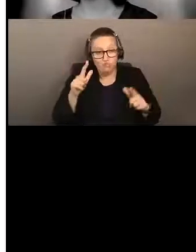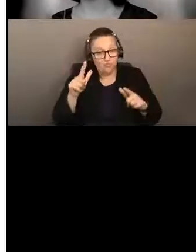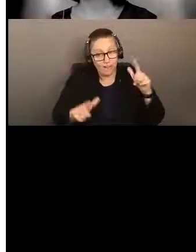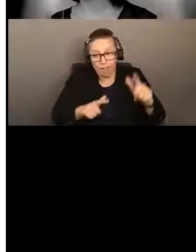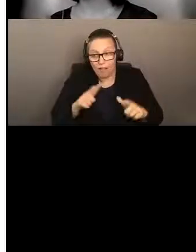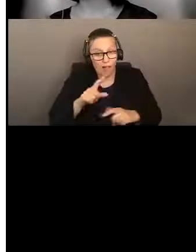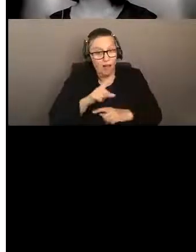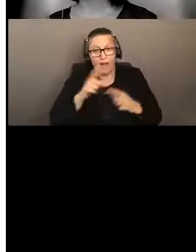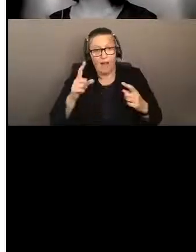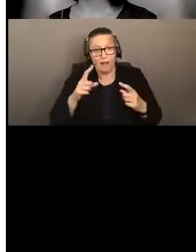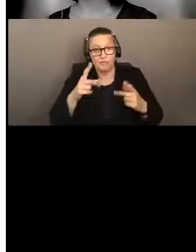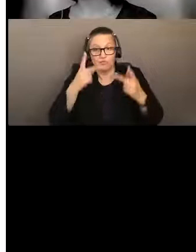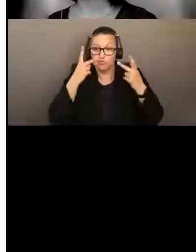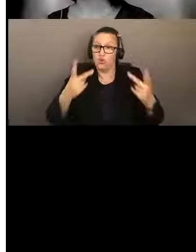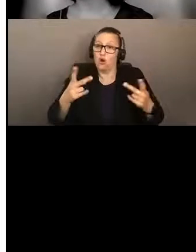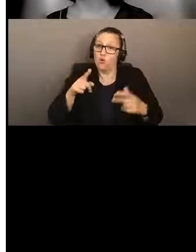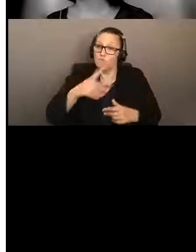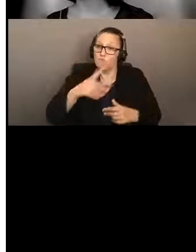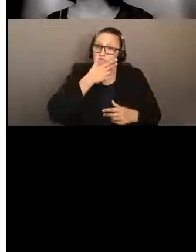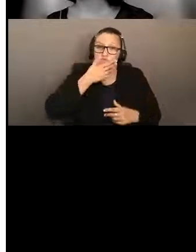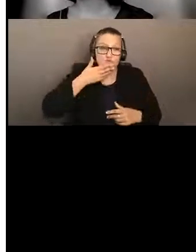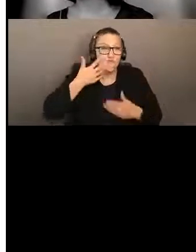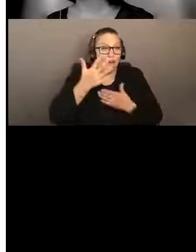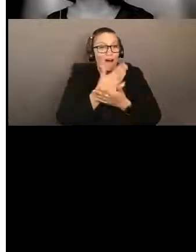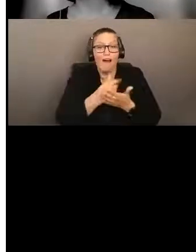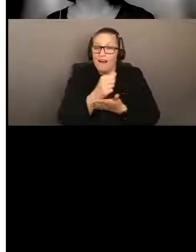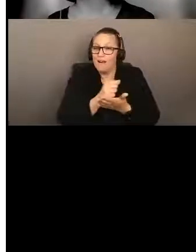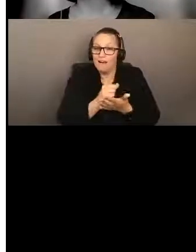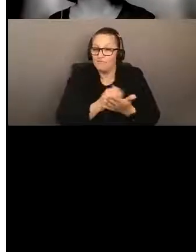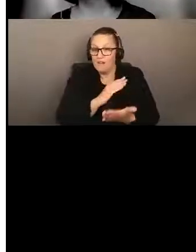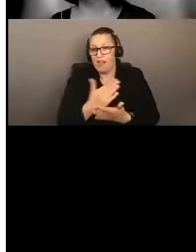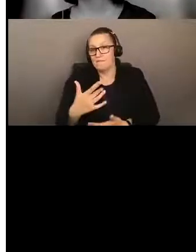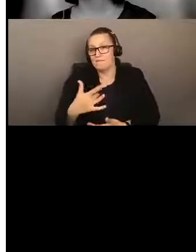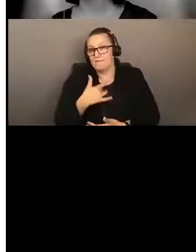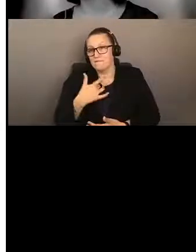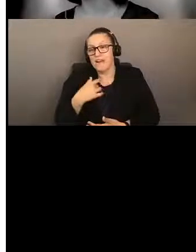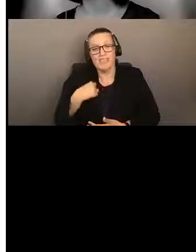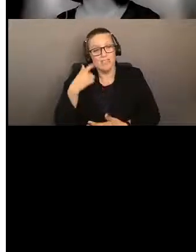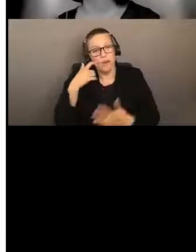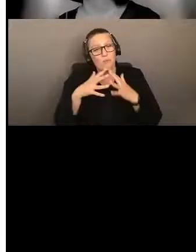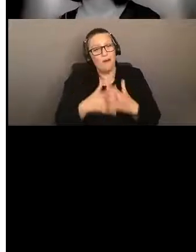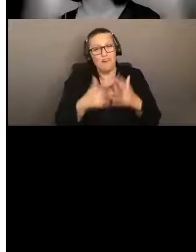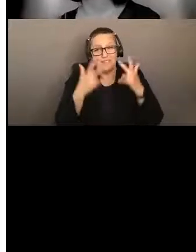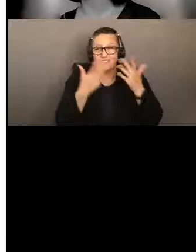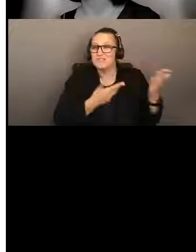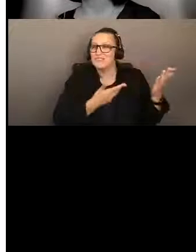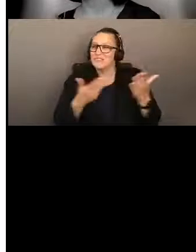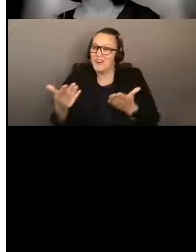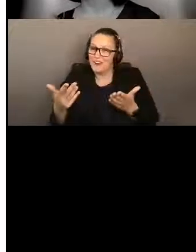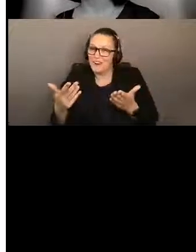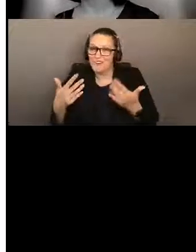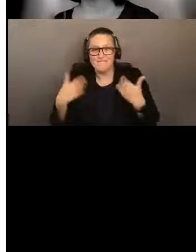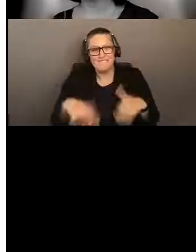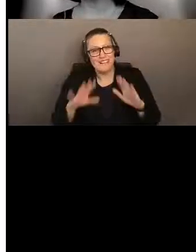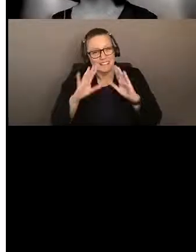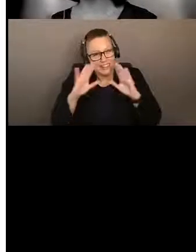real life, I thought I would take you on an adventure, drawing inspiration from one of the fantastic contemporary artworks in the Civic Collection, which